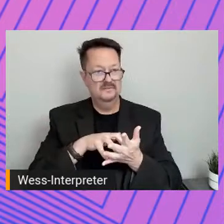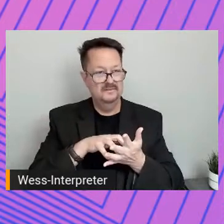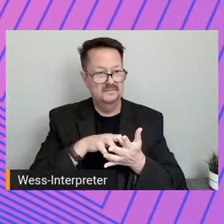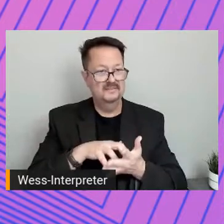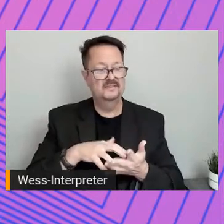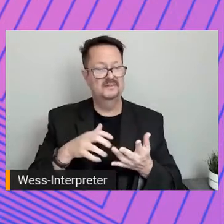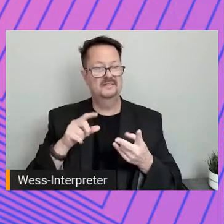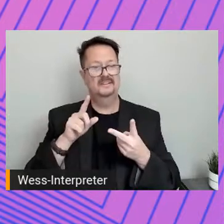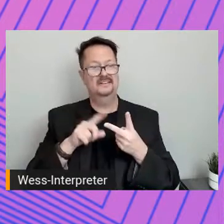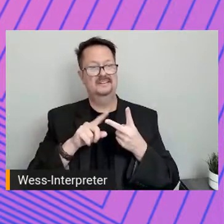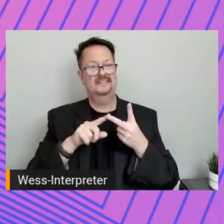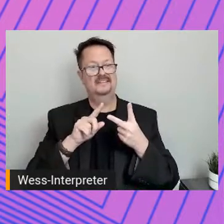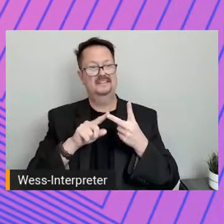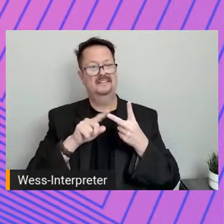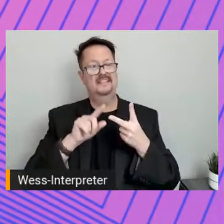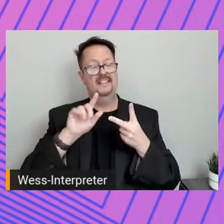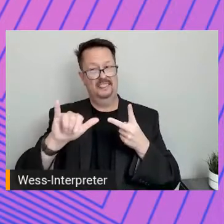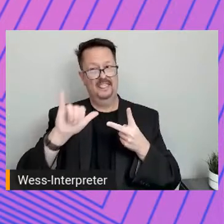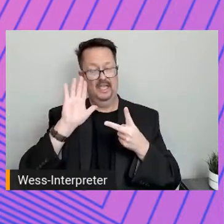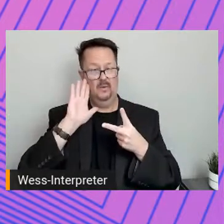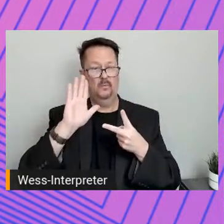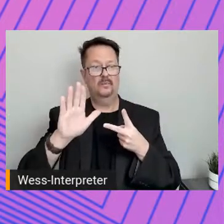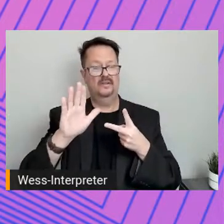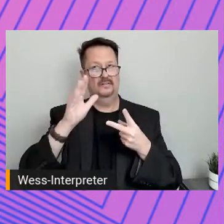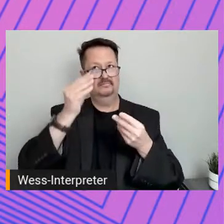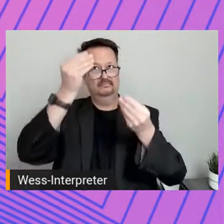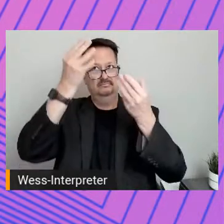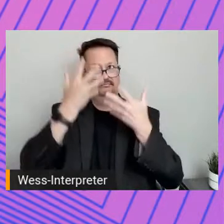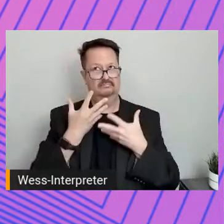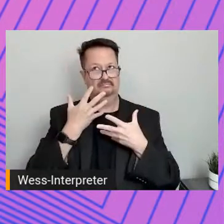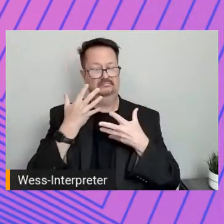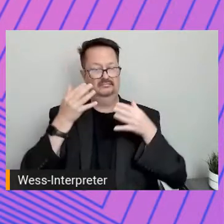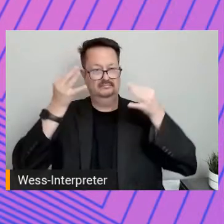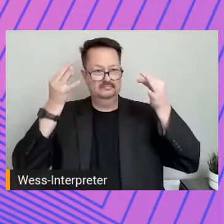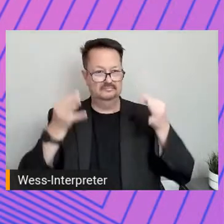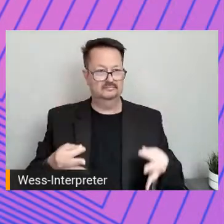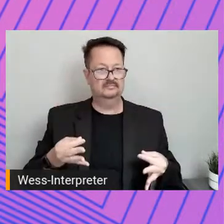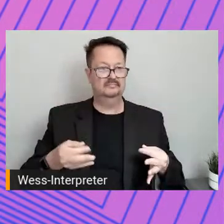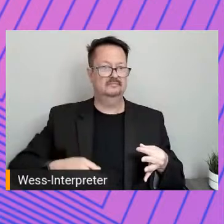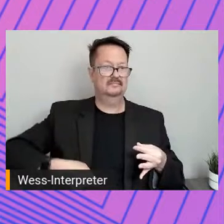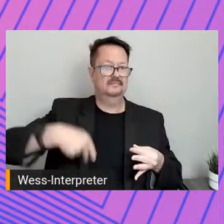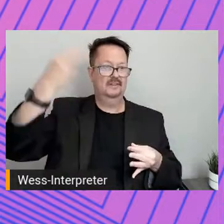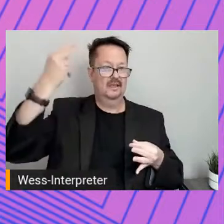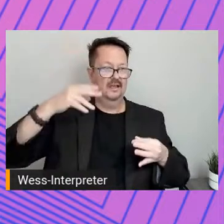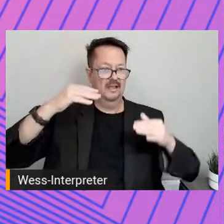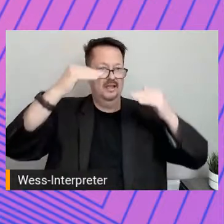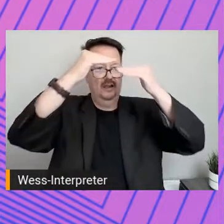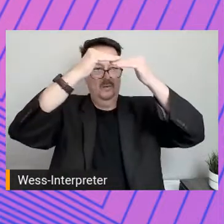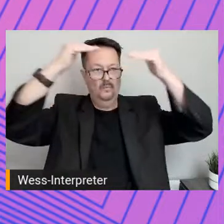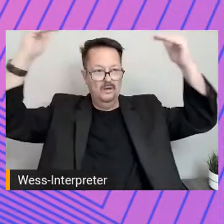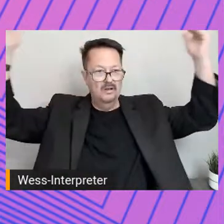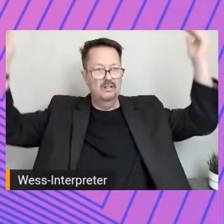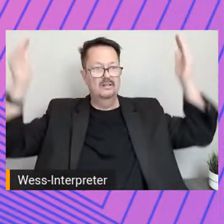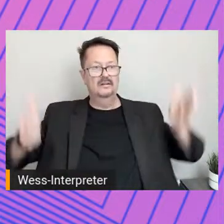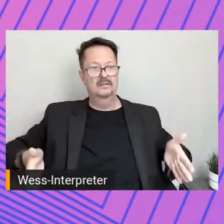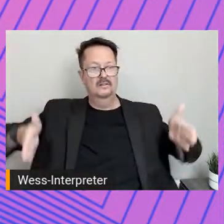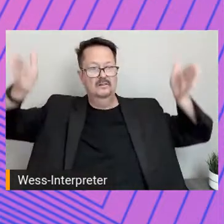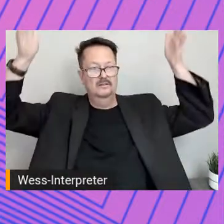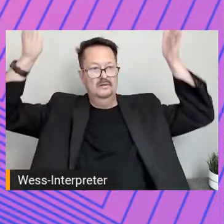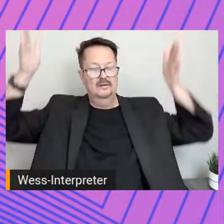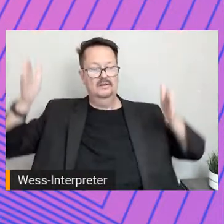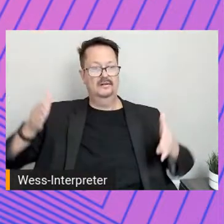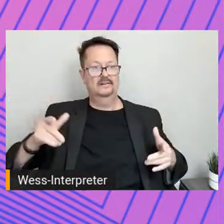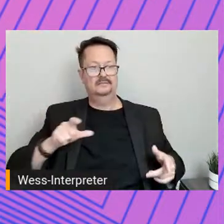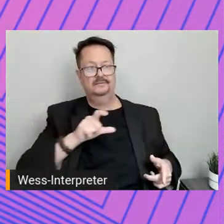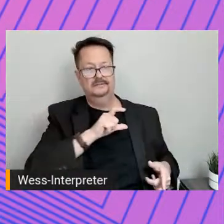what will inform your decision making. So whether you're going to have high walls, whether you're going to have security presence in terms of guards